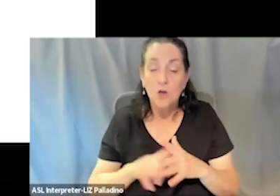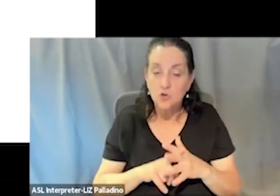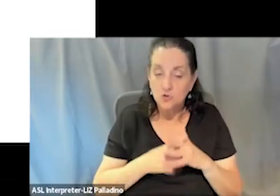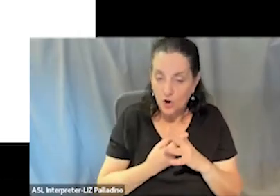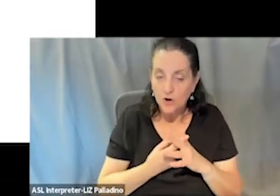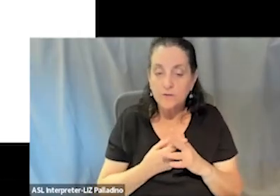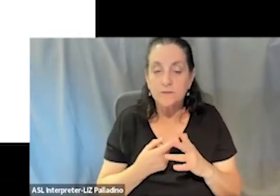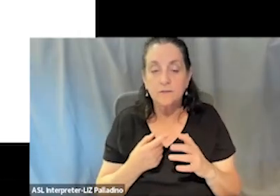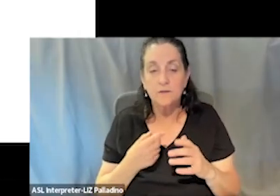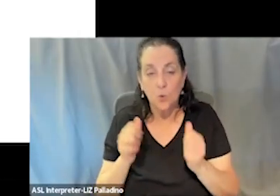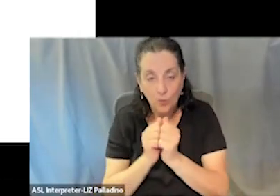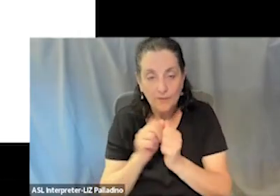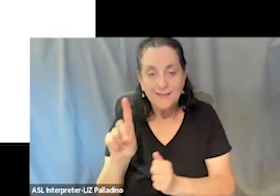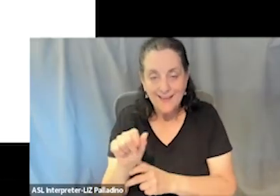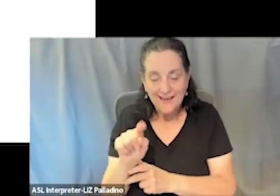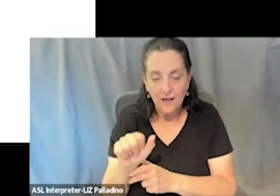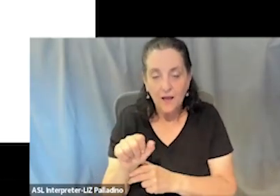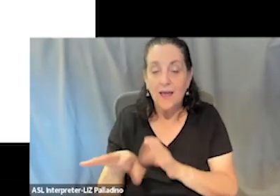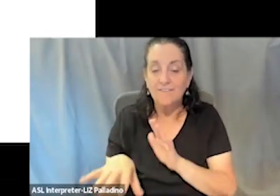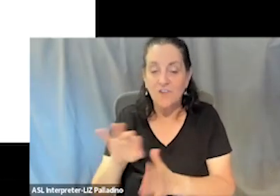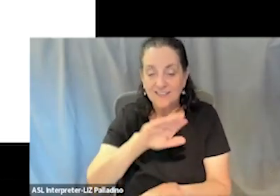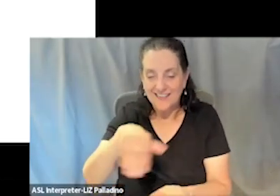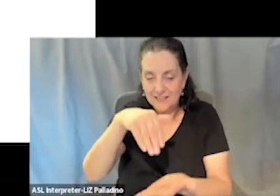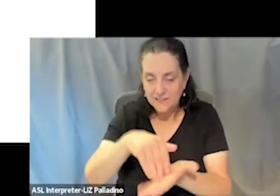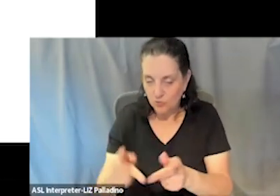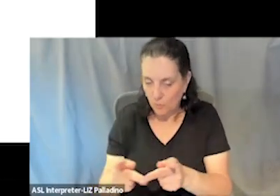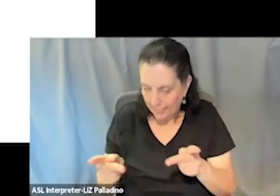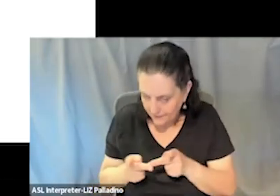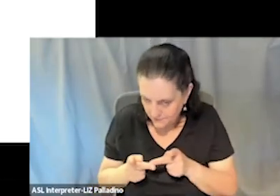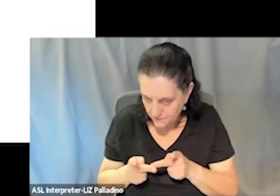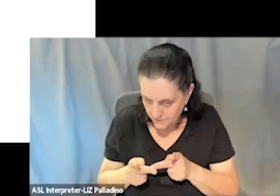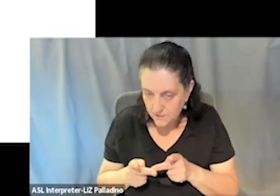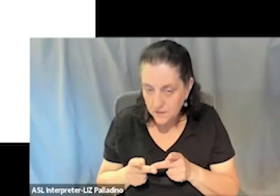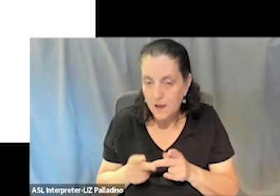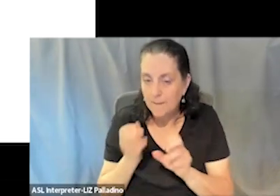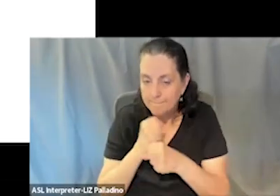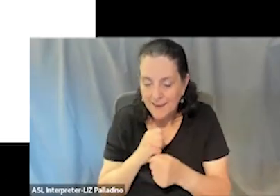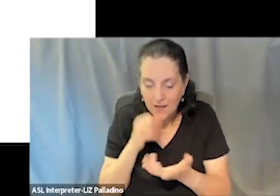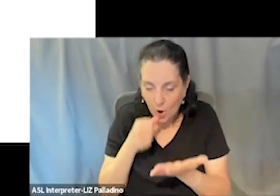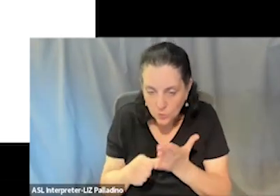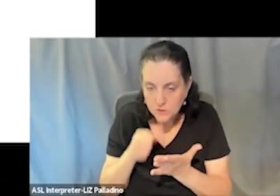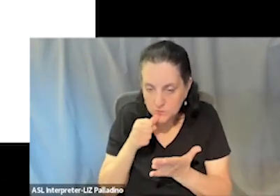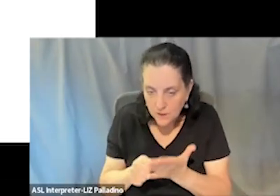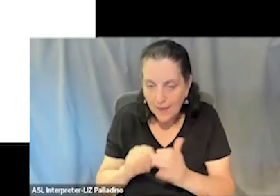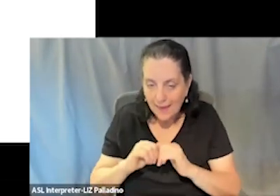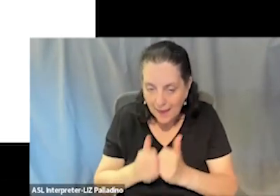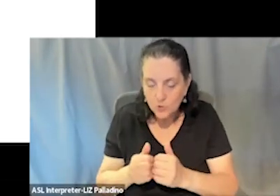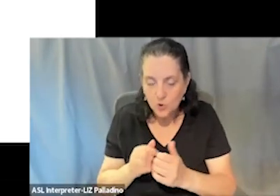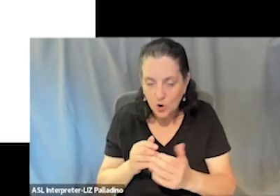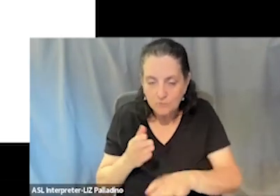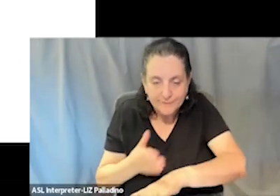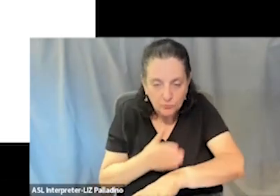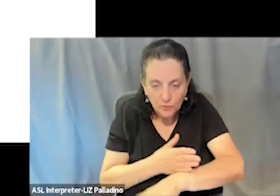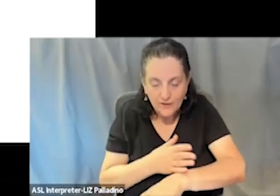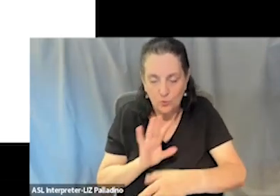this data in a centralized place. And start making notes about how you're advancing these relationships.